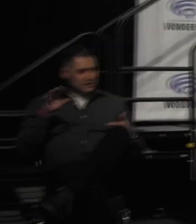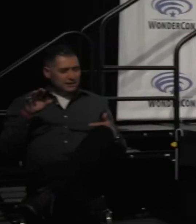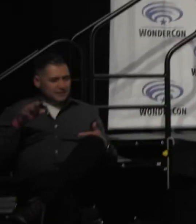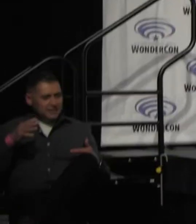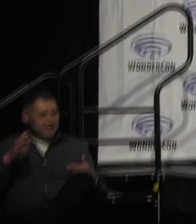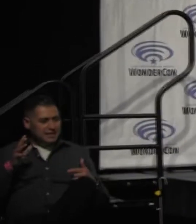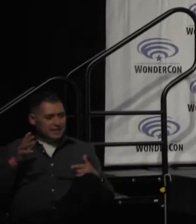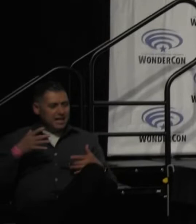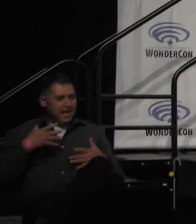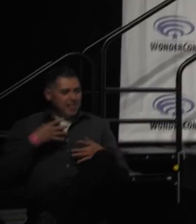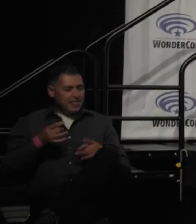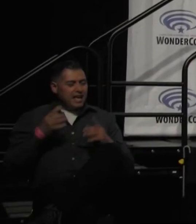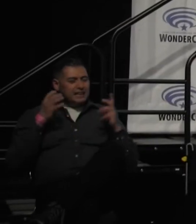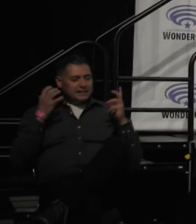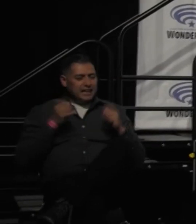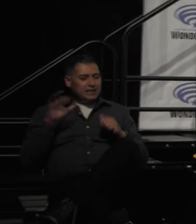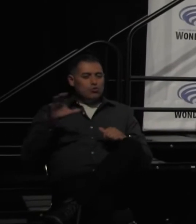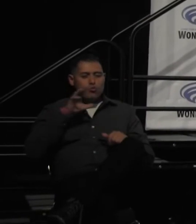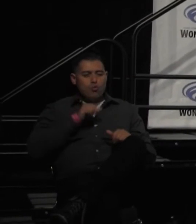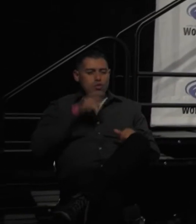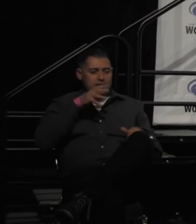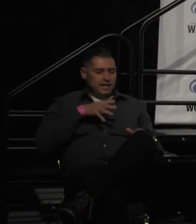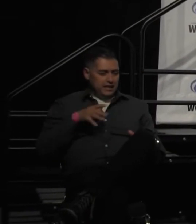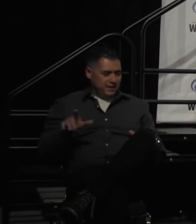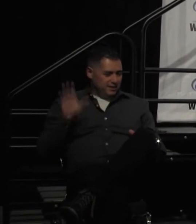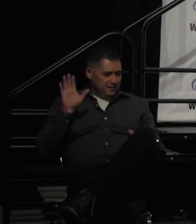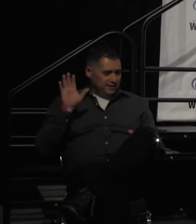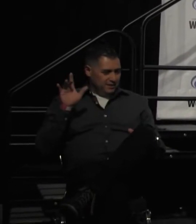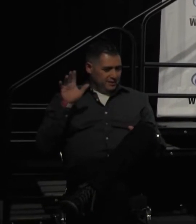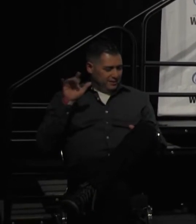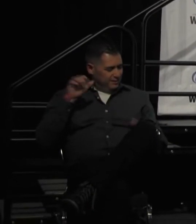and his old lady, man. No,